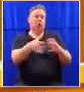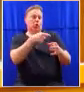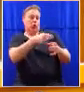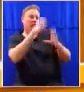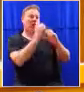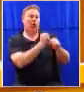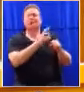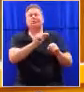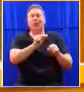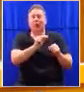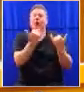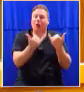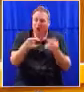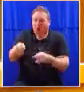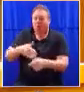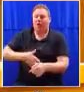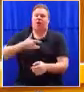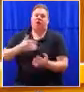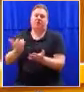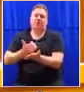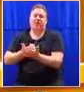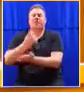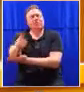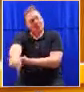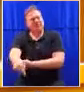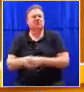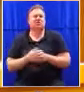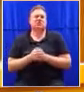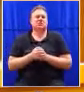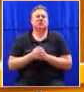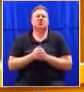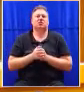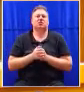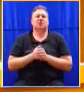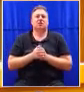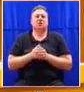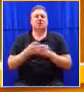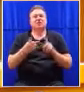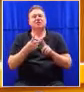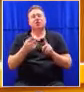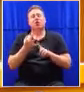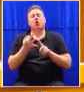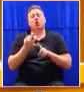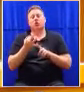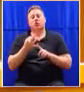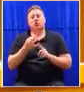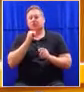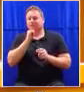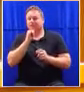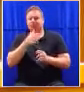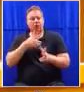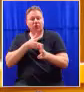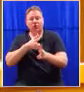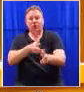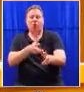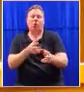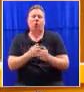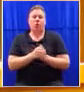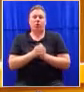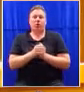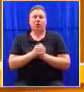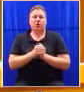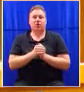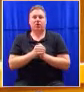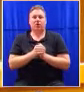time to save lives. Lastly, without adequate contact tracing, sibethwa sibochelelwe. Much fanfare